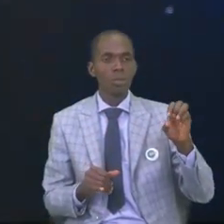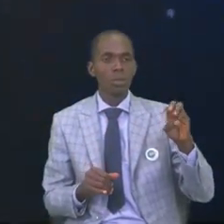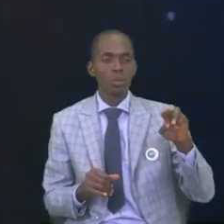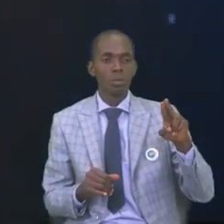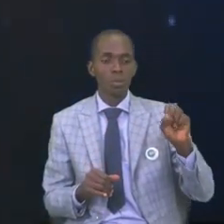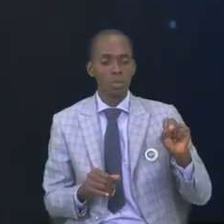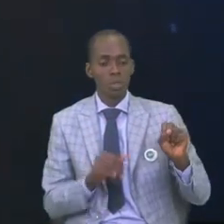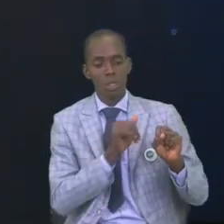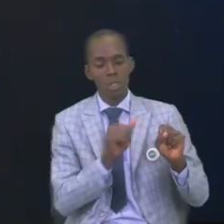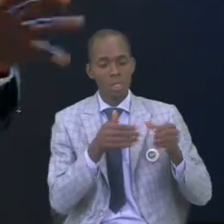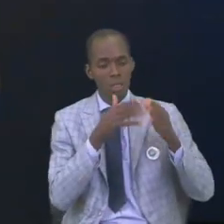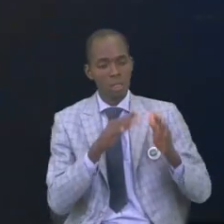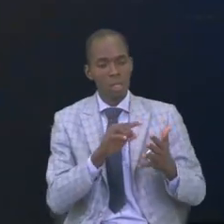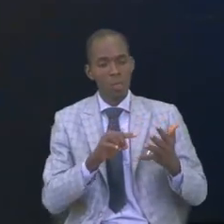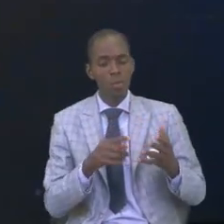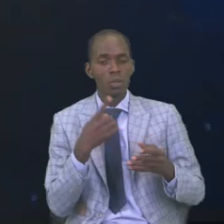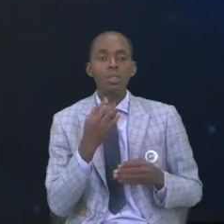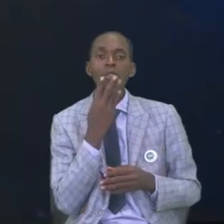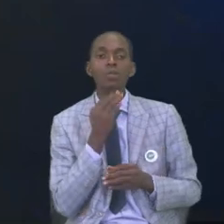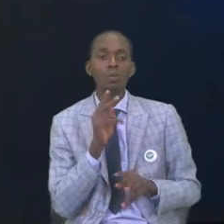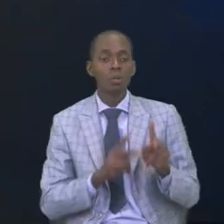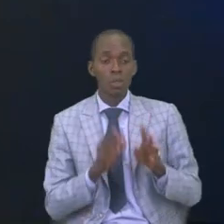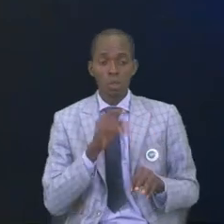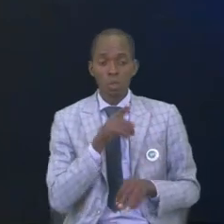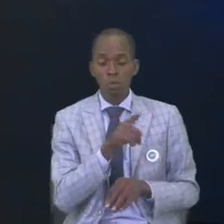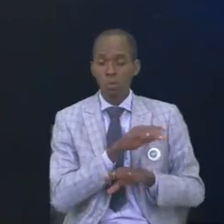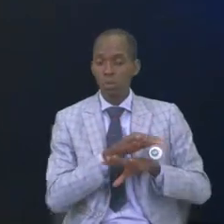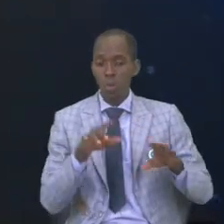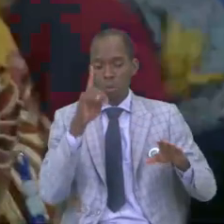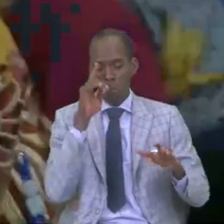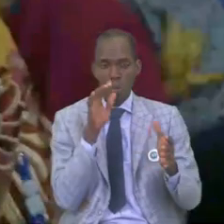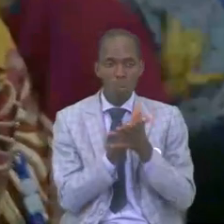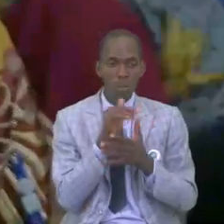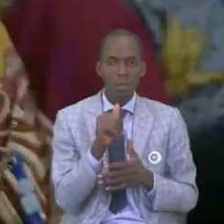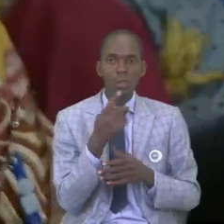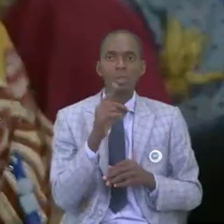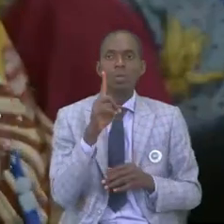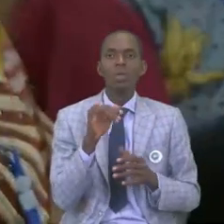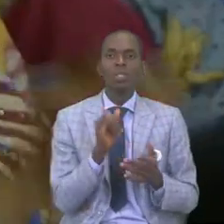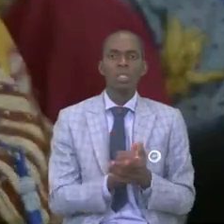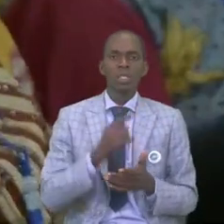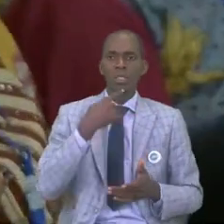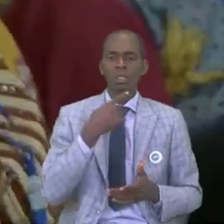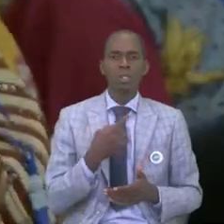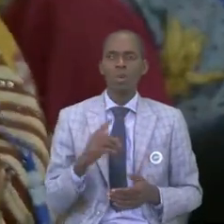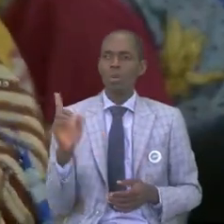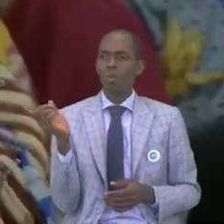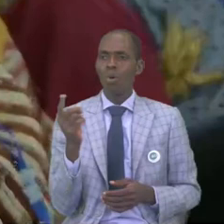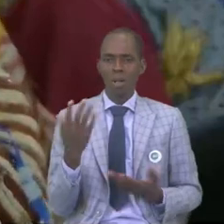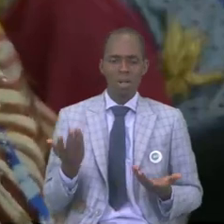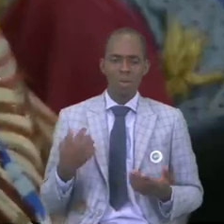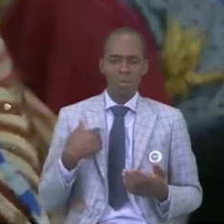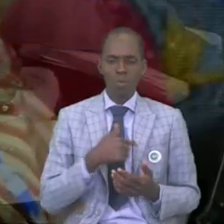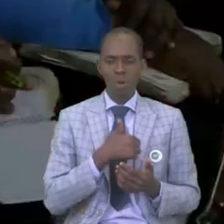believe not, he that believeth not, the one that said, where our father is Abraham, he